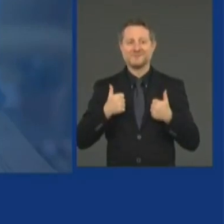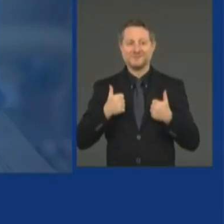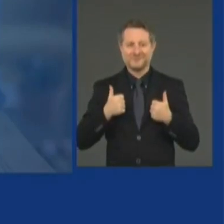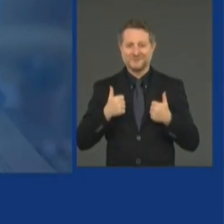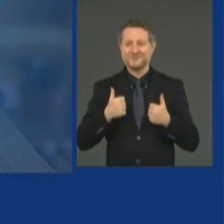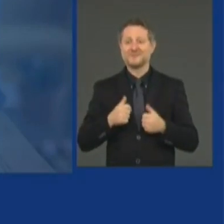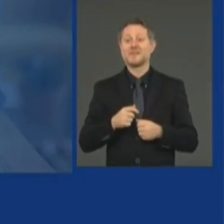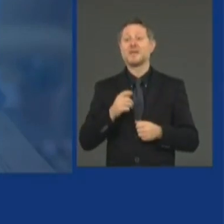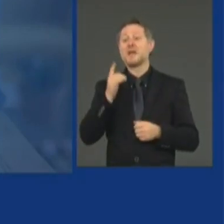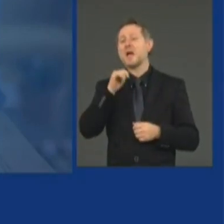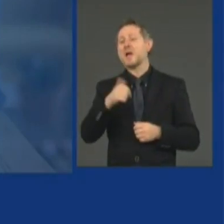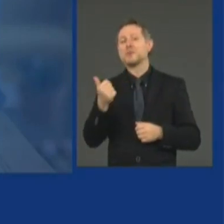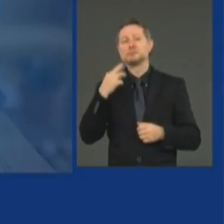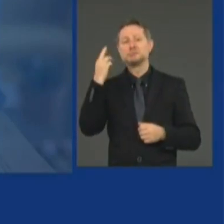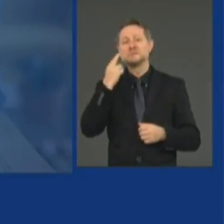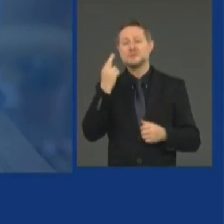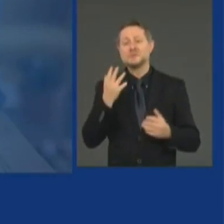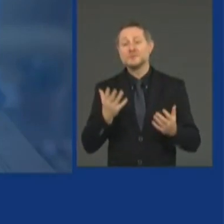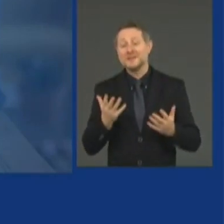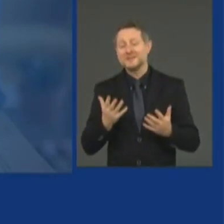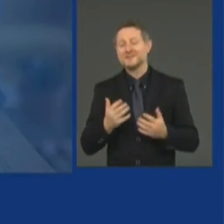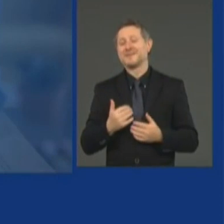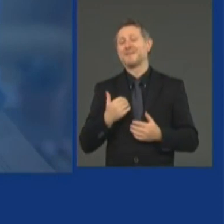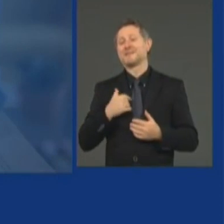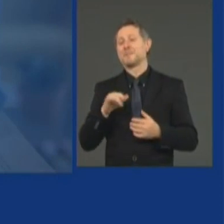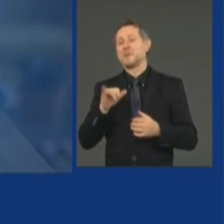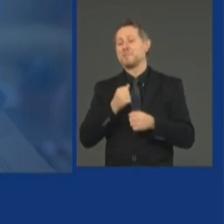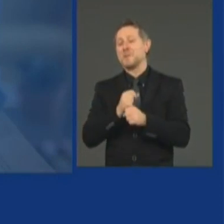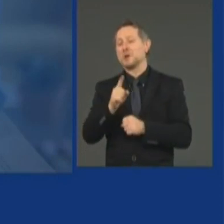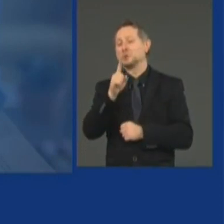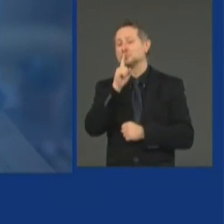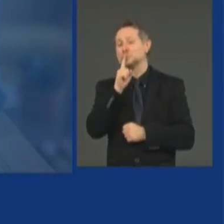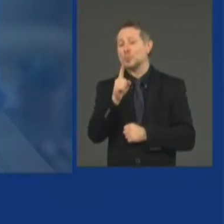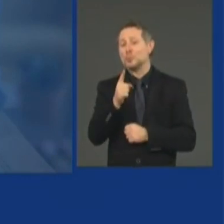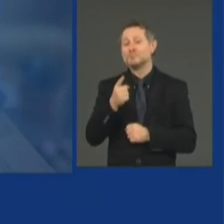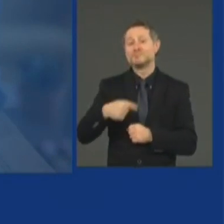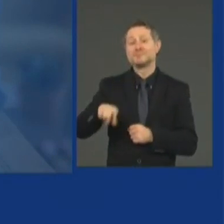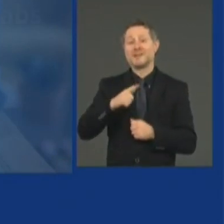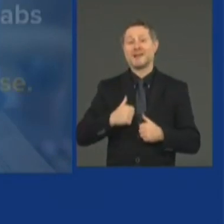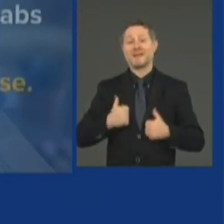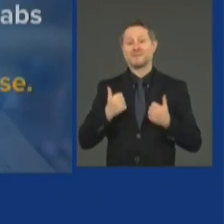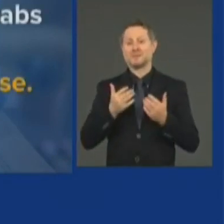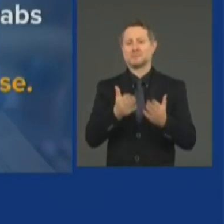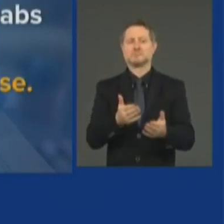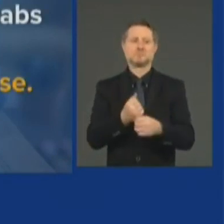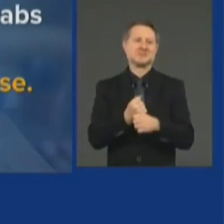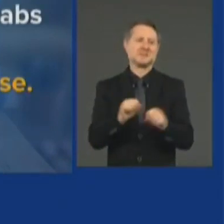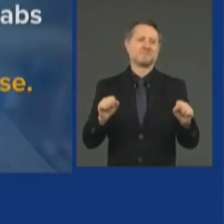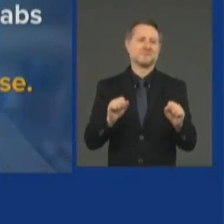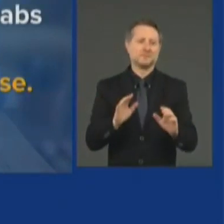third, it clearly keeps the residents of the nursing home safe. Now,